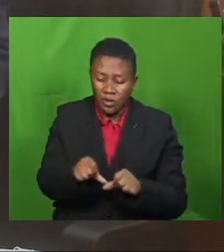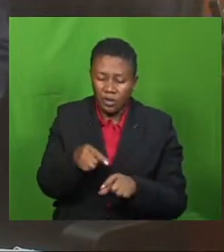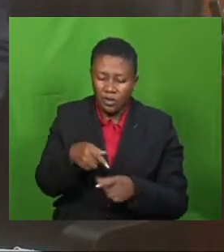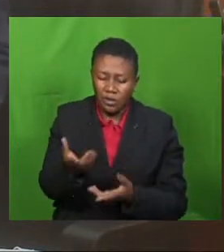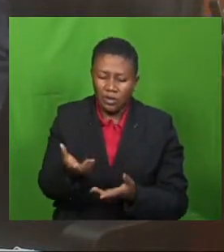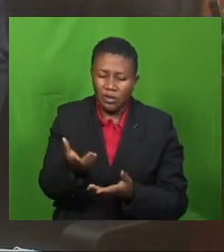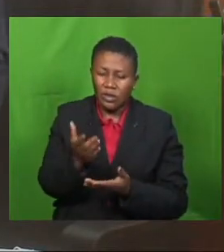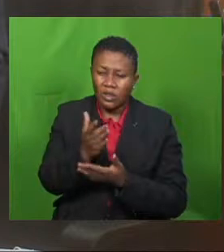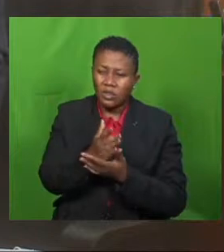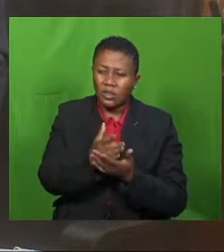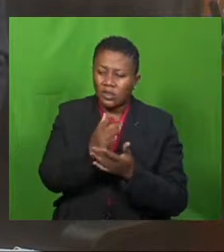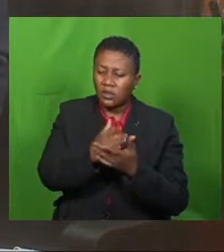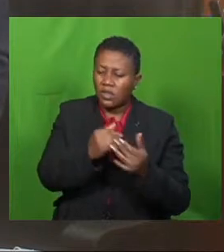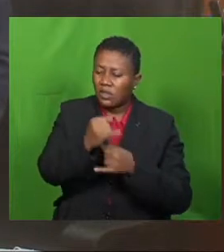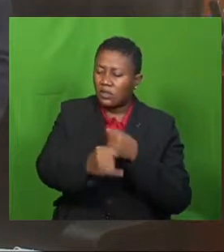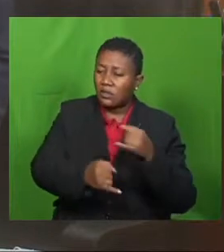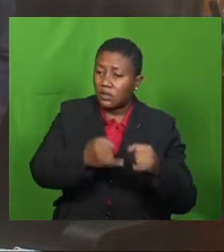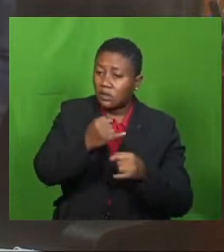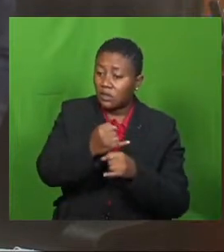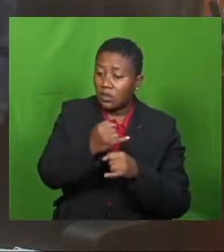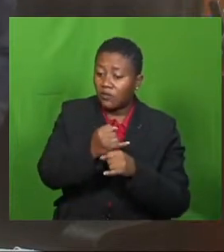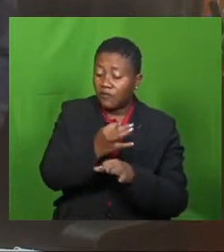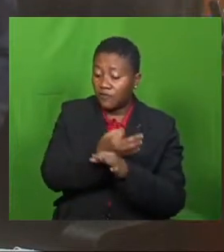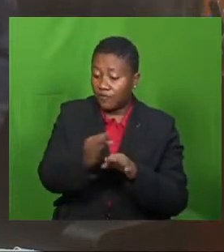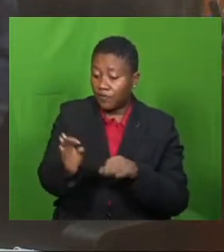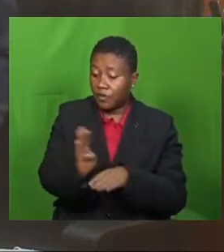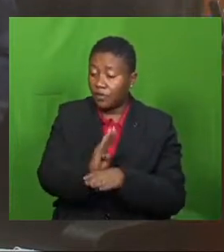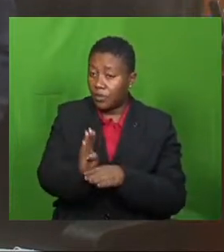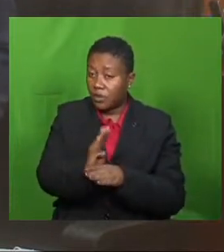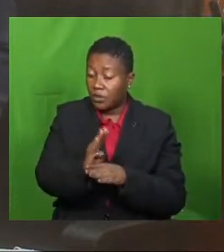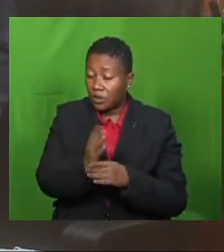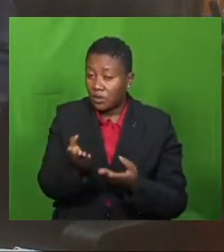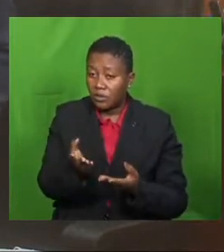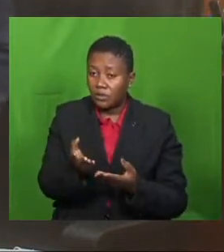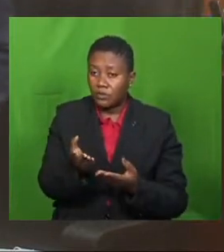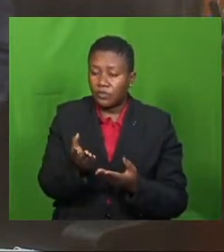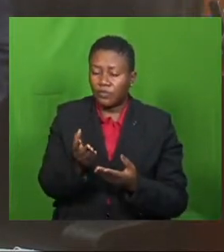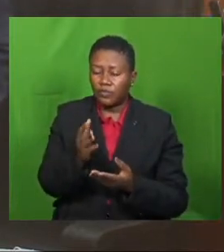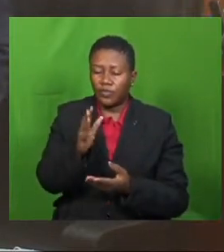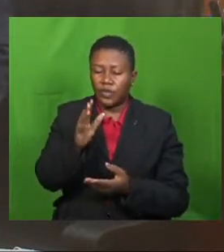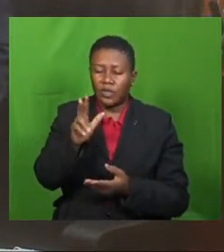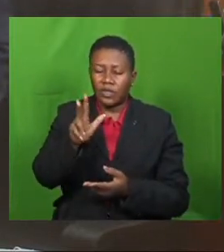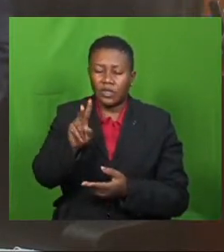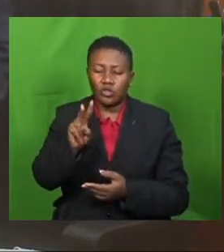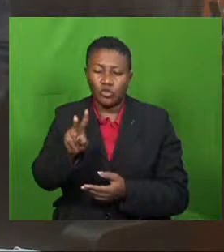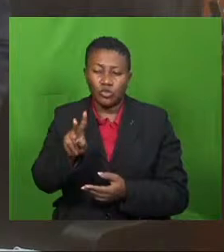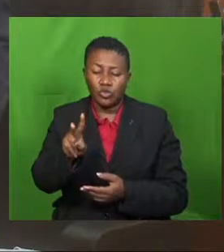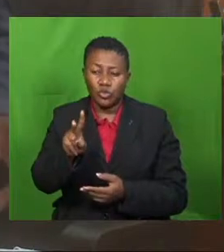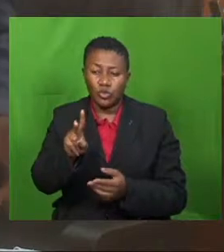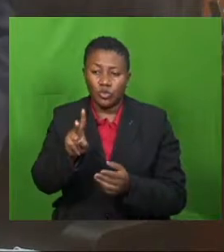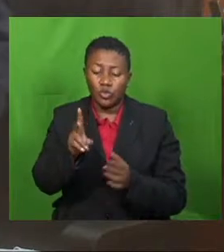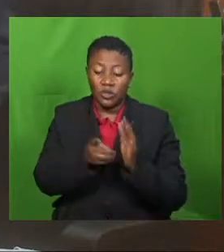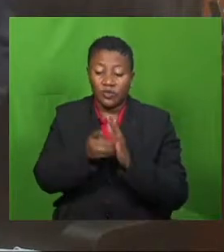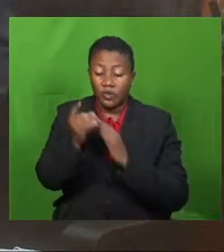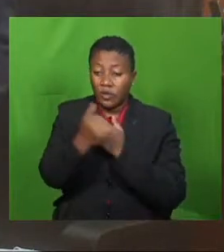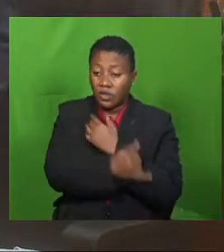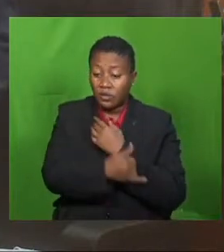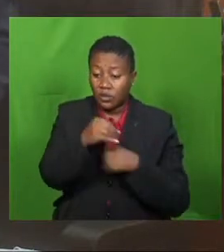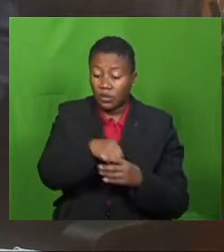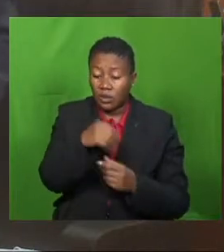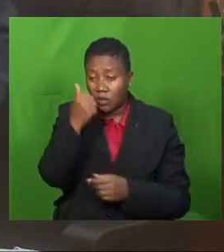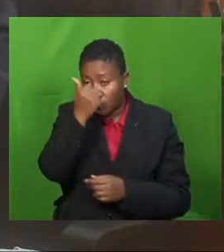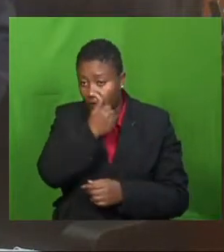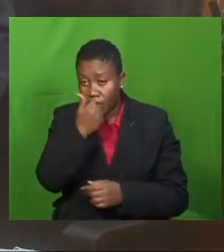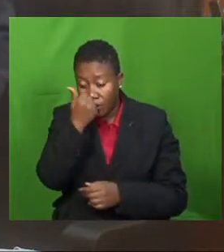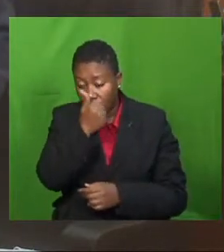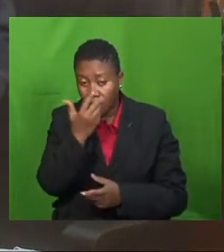continental free trade agreement. Many countries, especially the 32 least developed countries in Africa, face challenges to create jobs